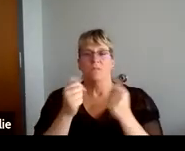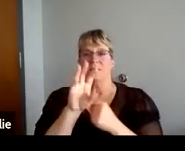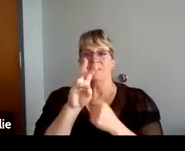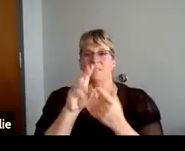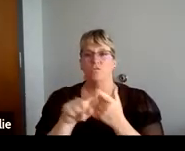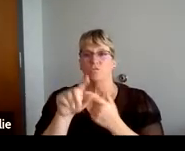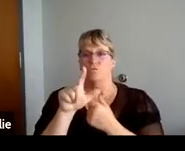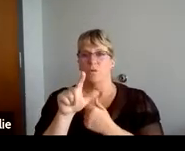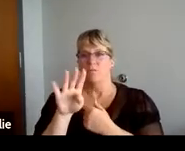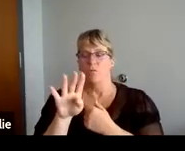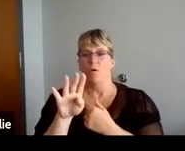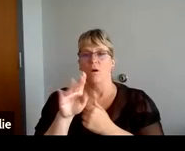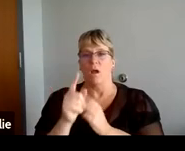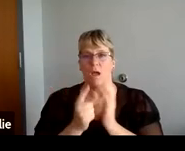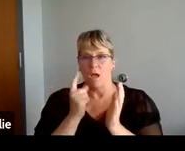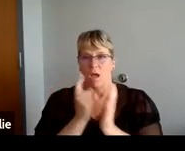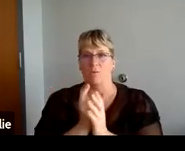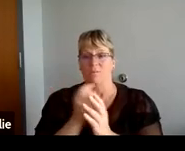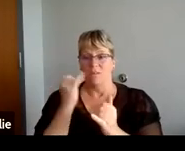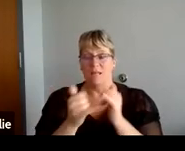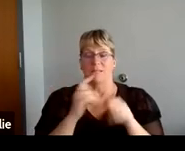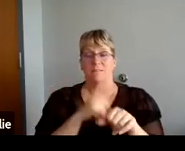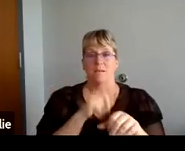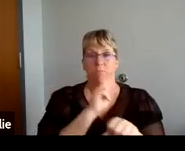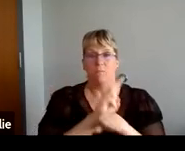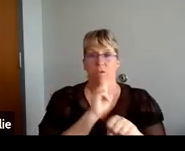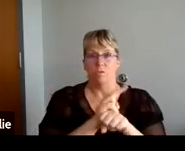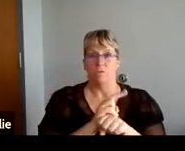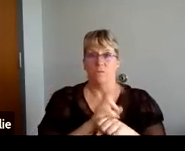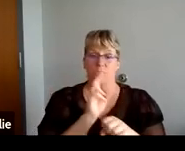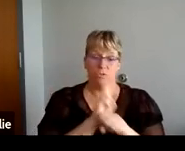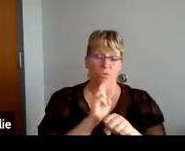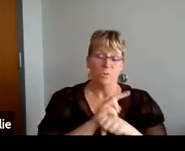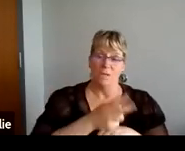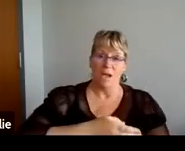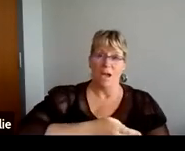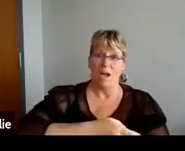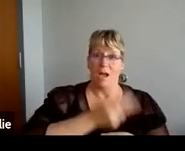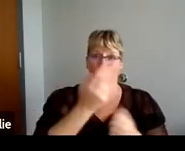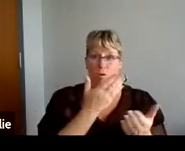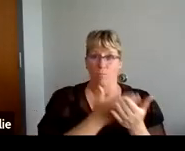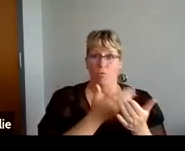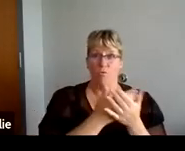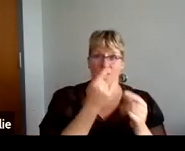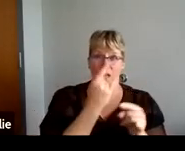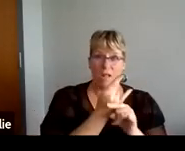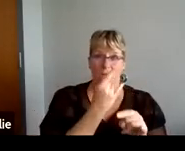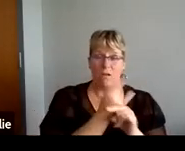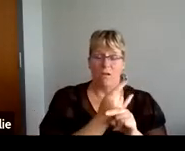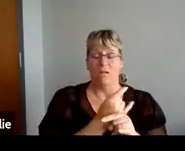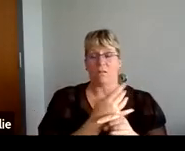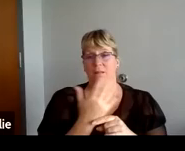of last use. And if the person is using a higher proof alcohol, say,